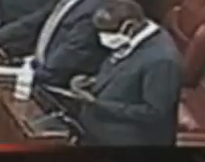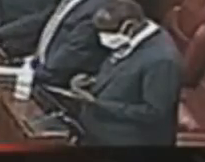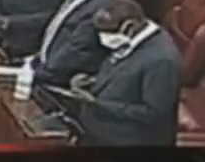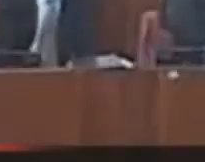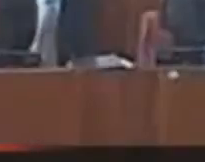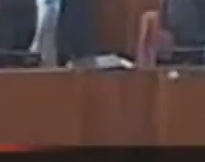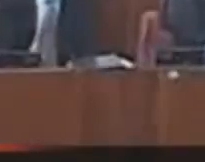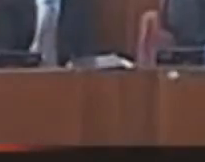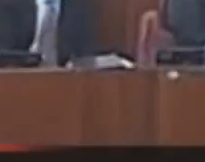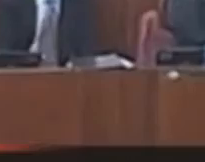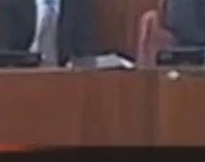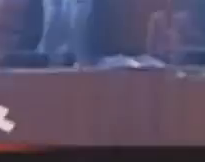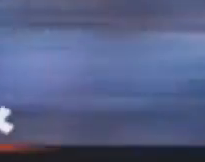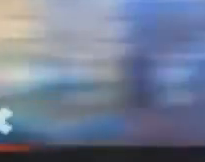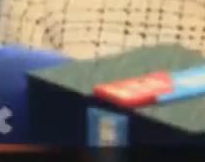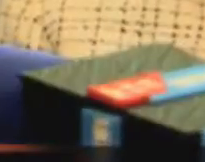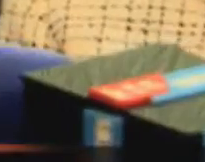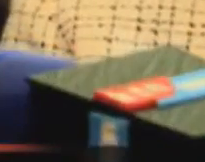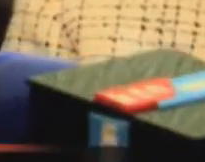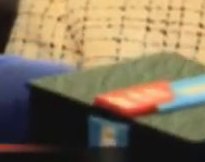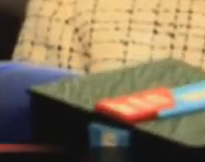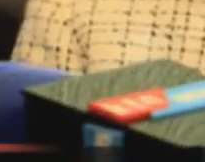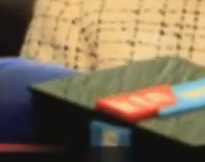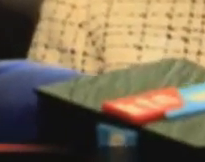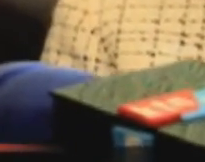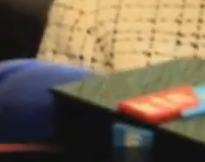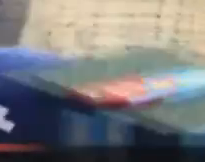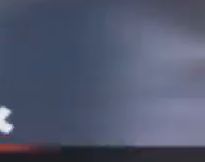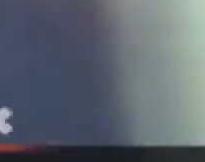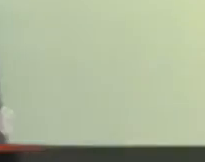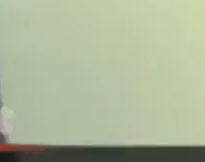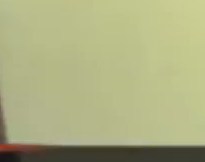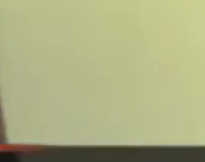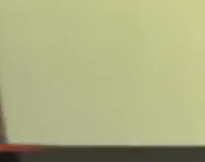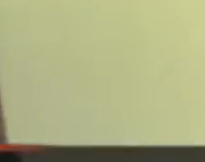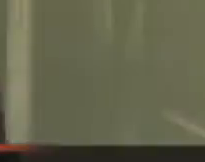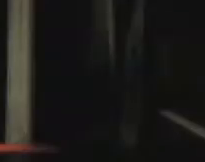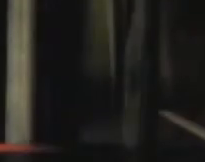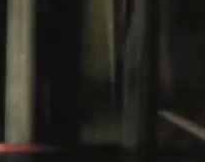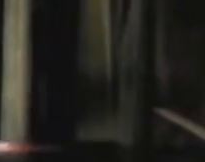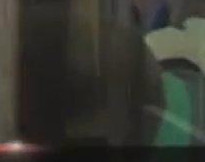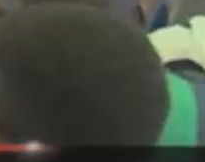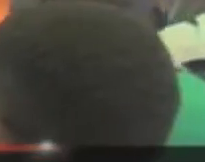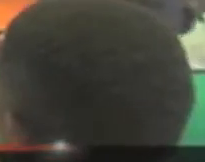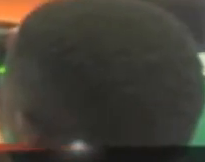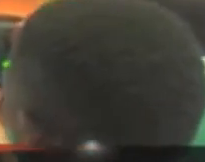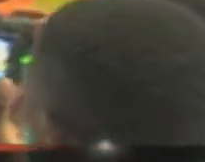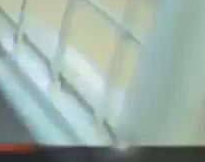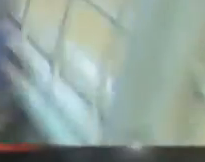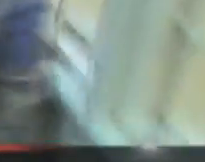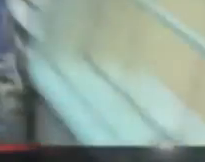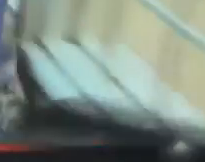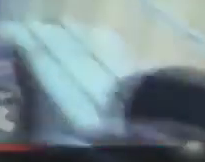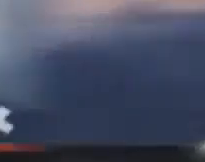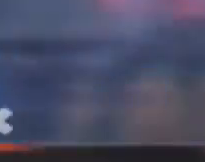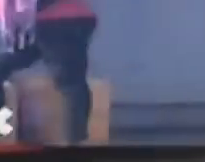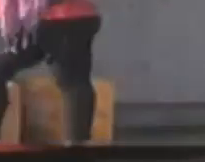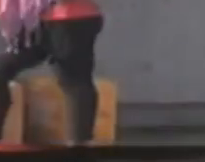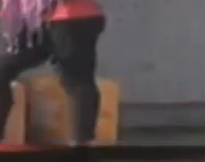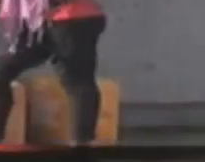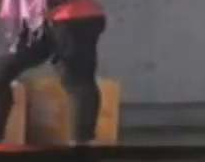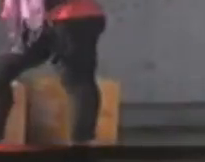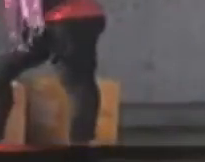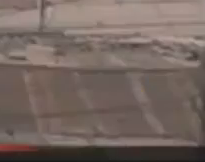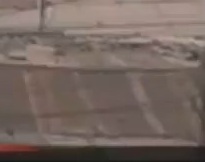an injustice that most populous counties that have suffered. When governors get more money, the more they get, the more they waste. Government